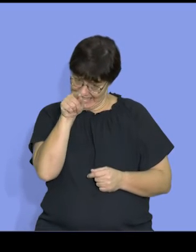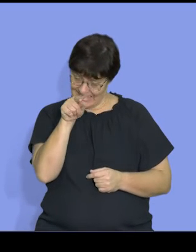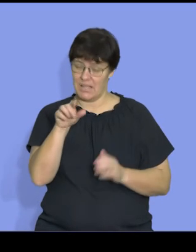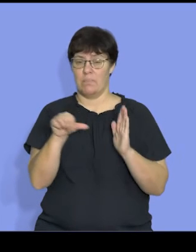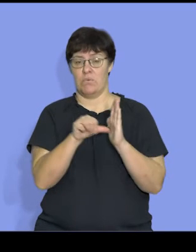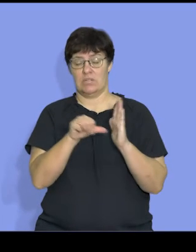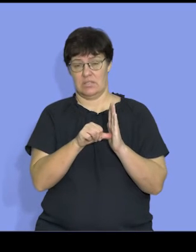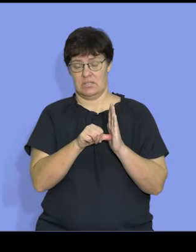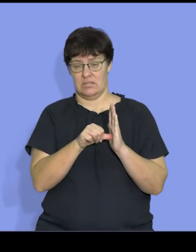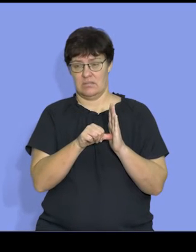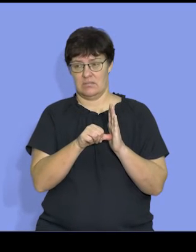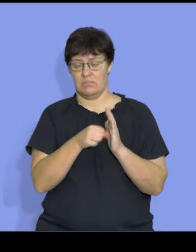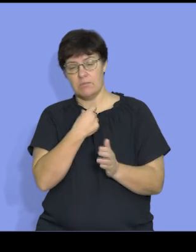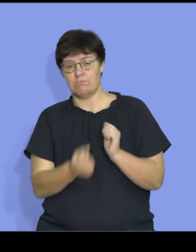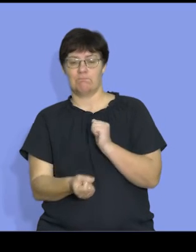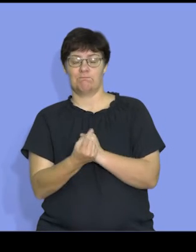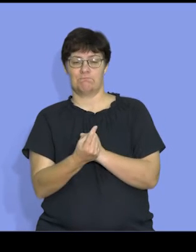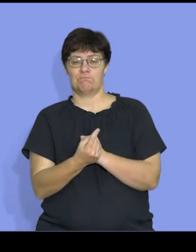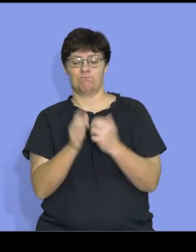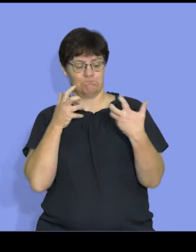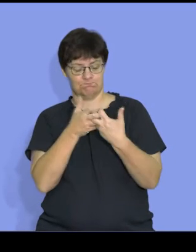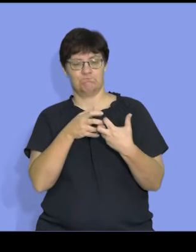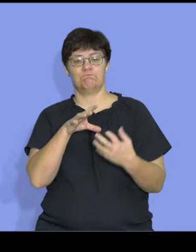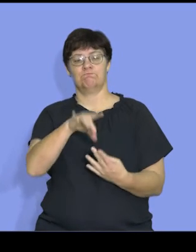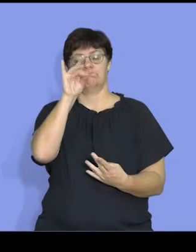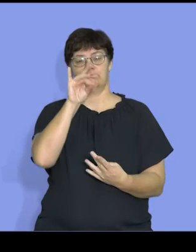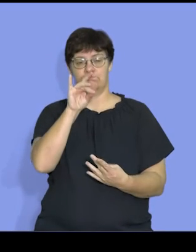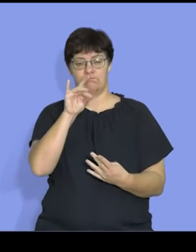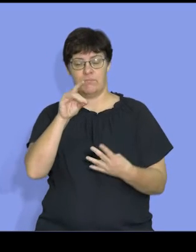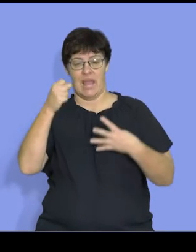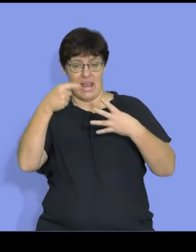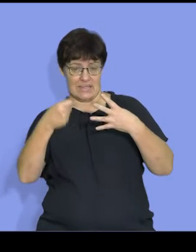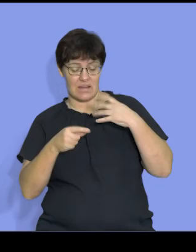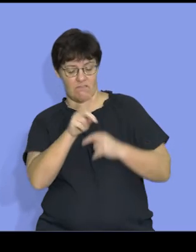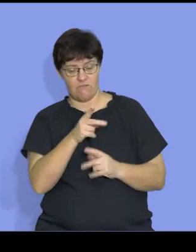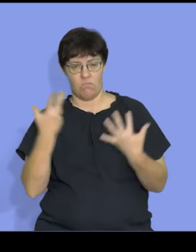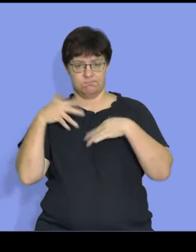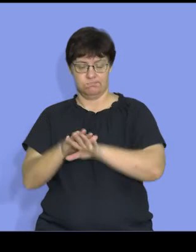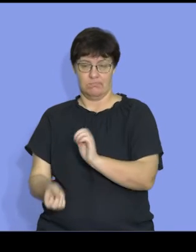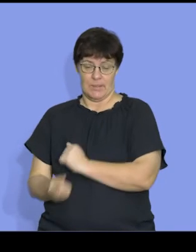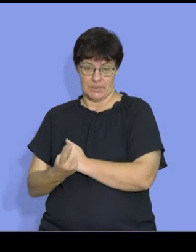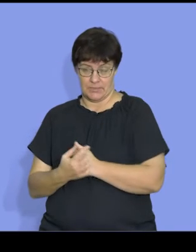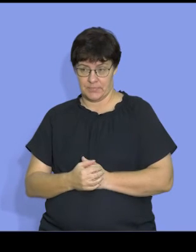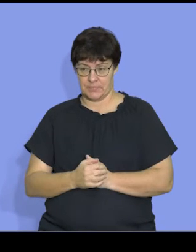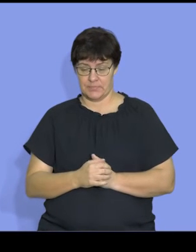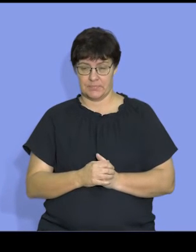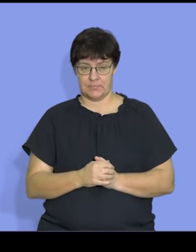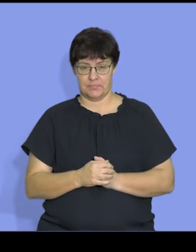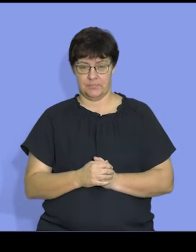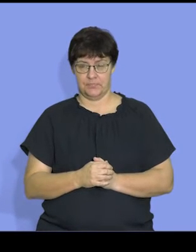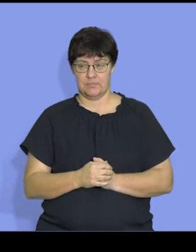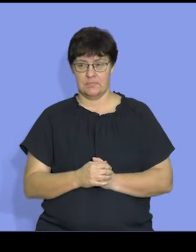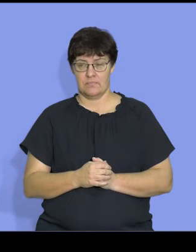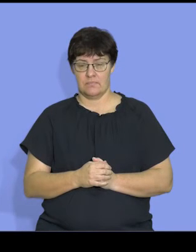in us coming up with a suitable choice of the indicator for this reaction. So in the presence of